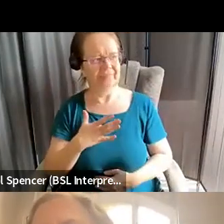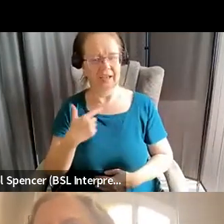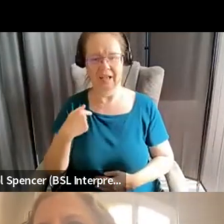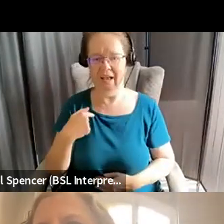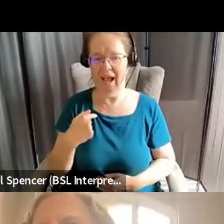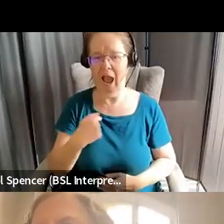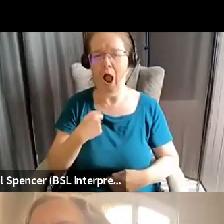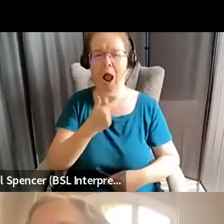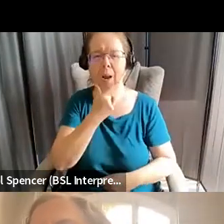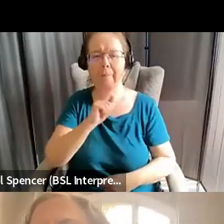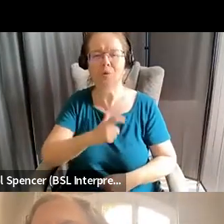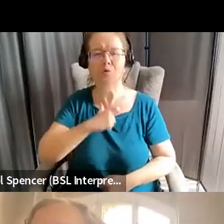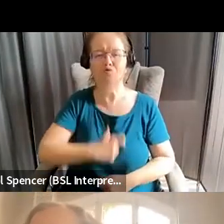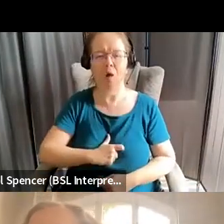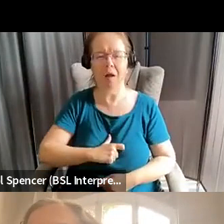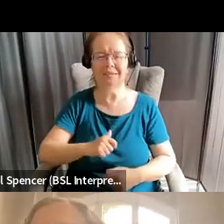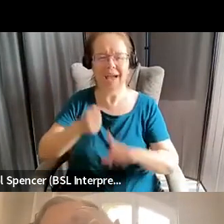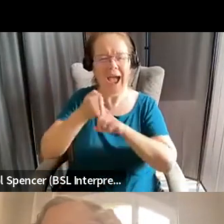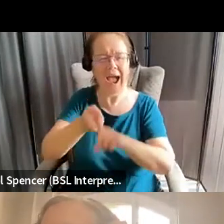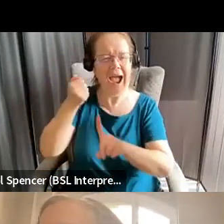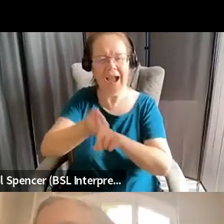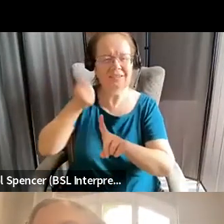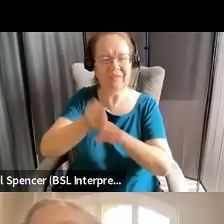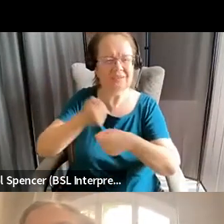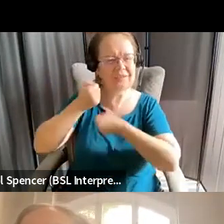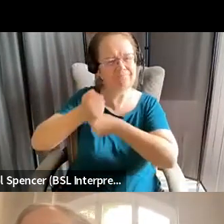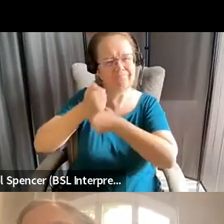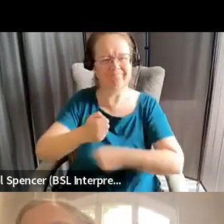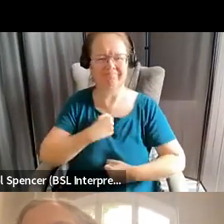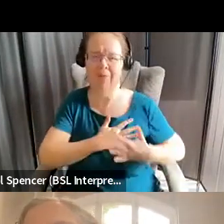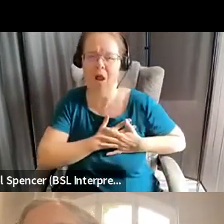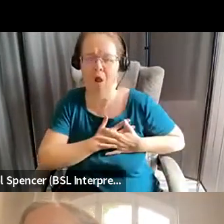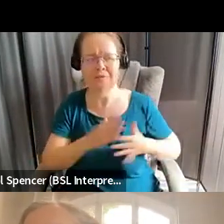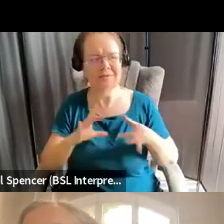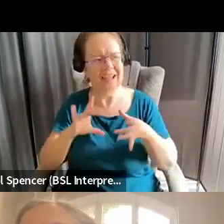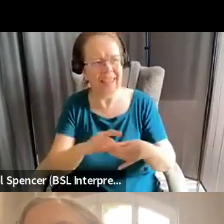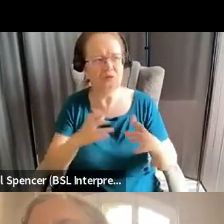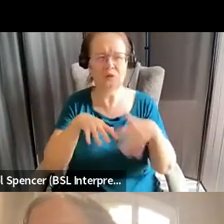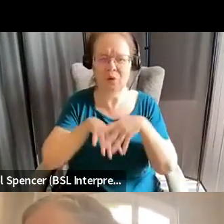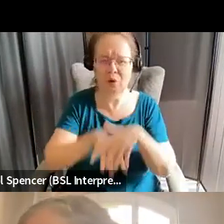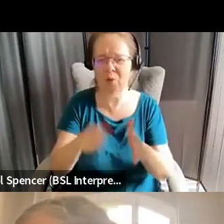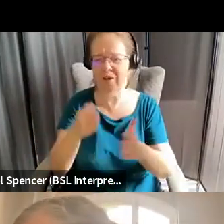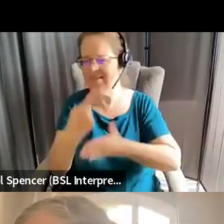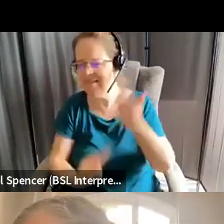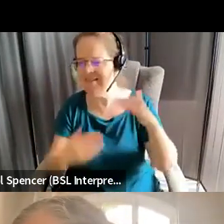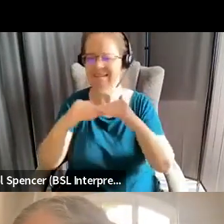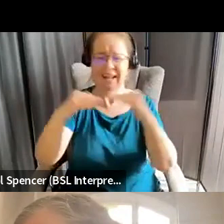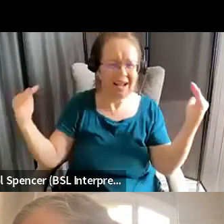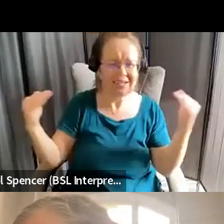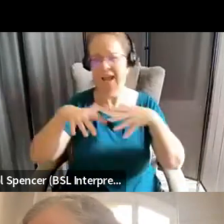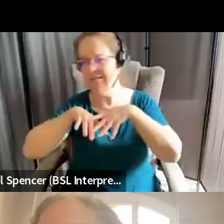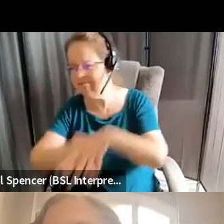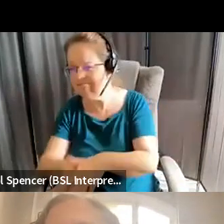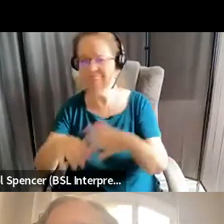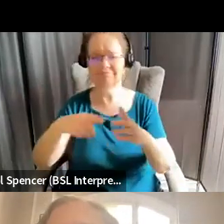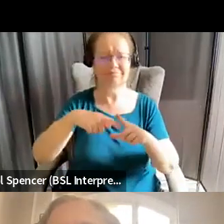rights activist at my heart. And everything I think about around inclusion and accessibility and equality and diversity and all of the things